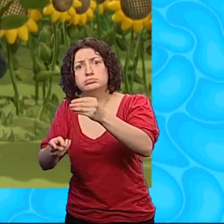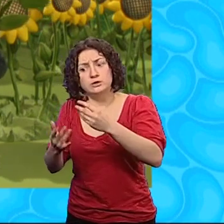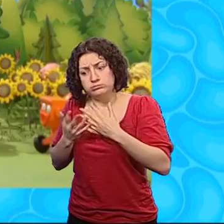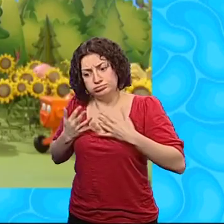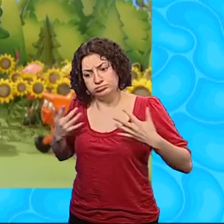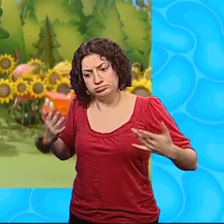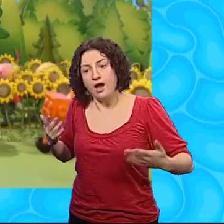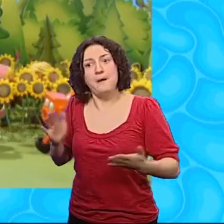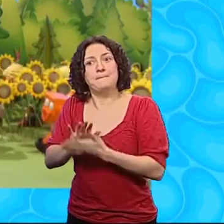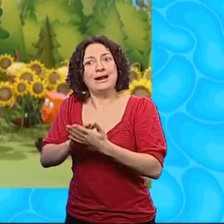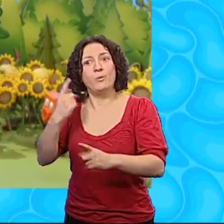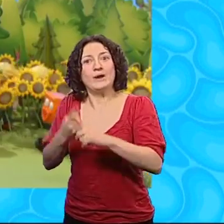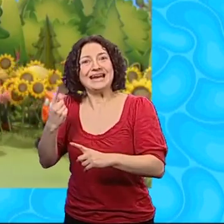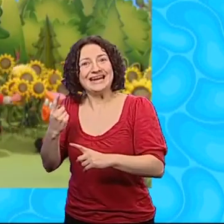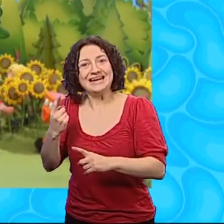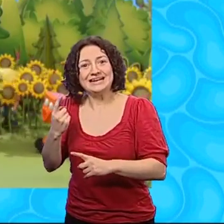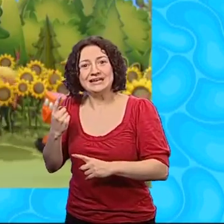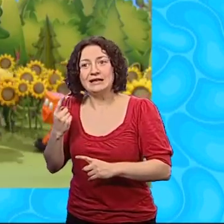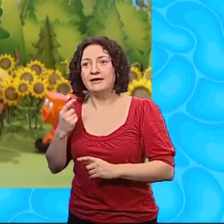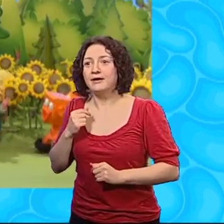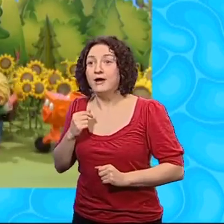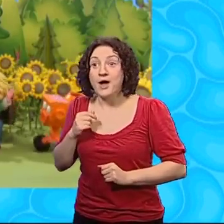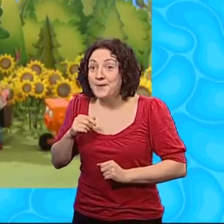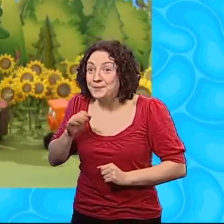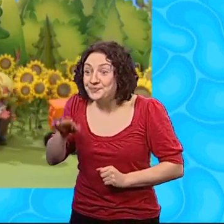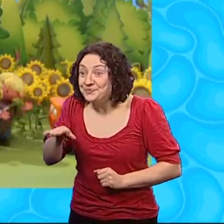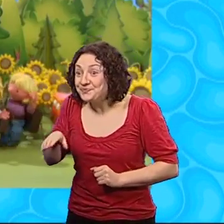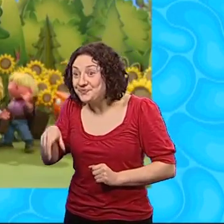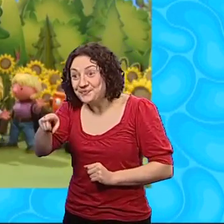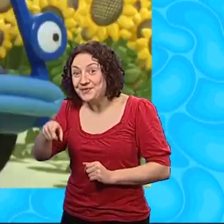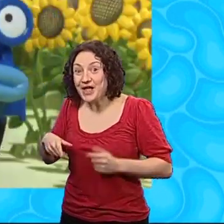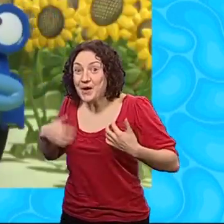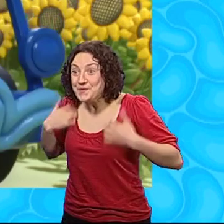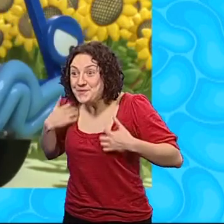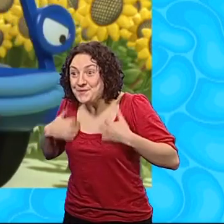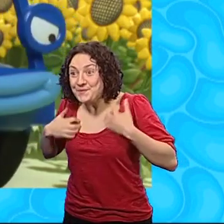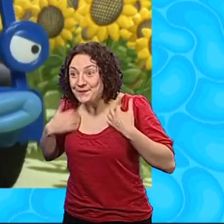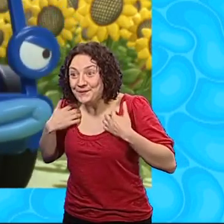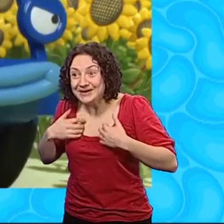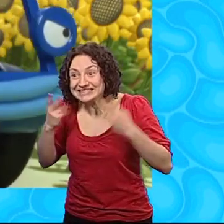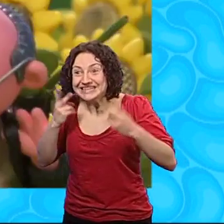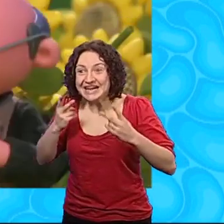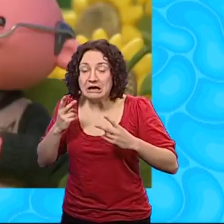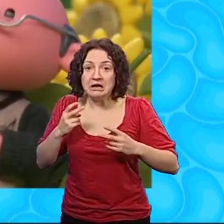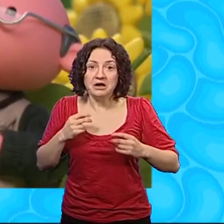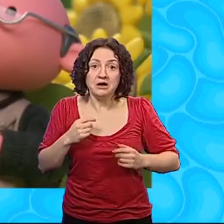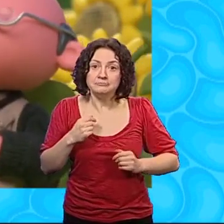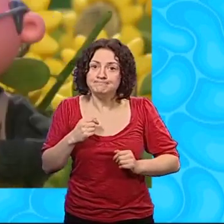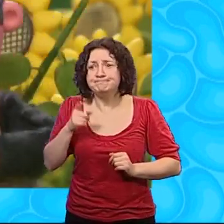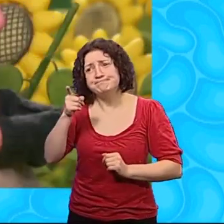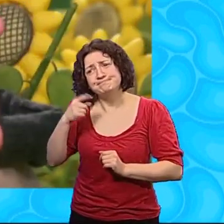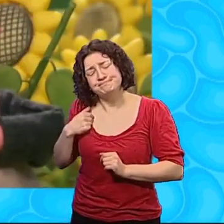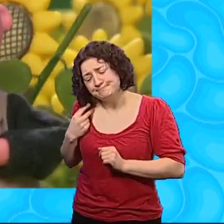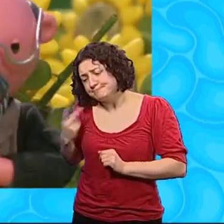work, you know. Aye. Looking forward to tonight, Lofty? Oh, yes, I think so. Barbara and I